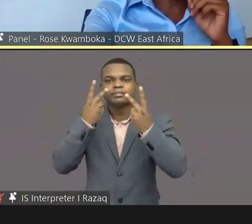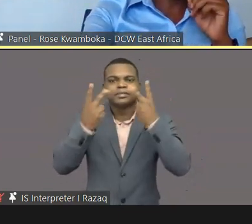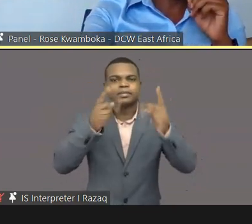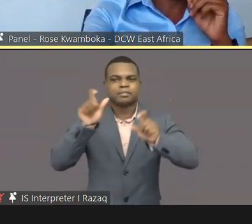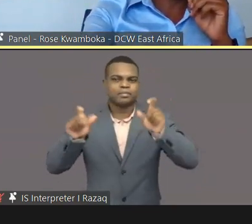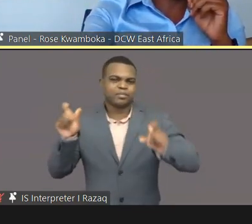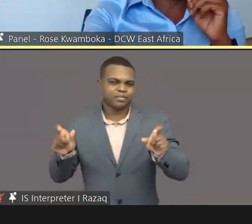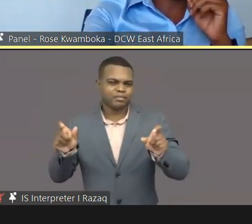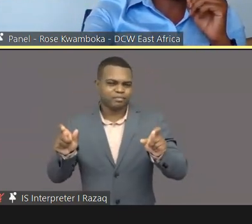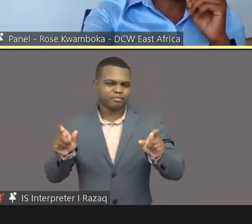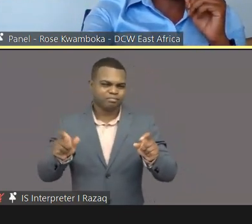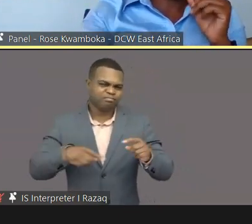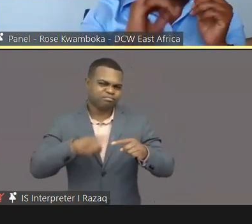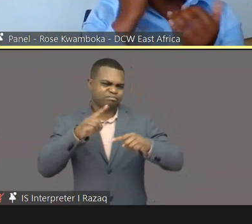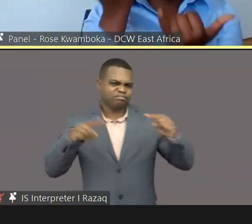The first one